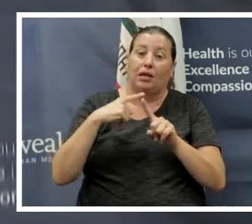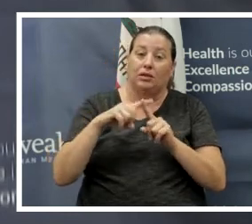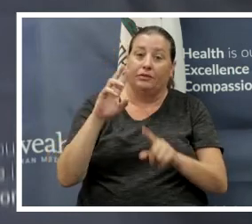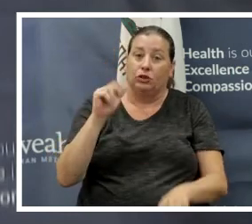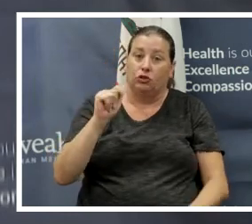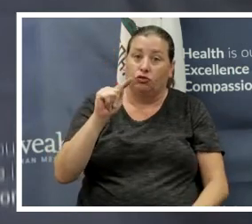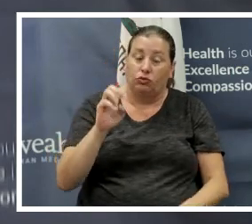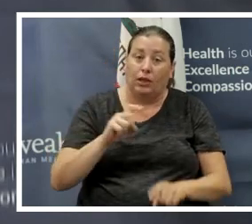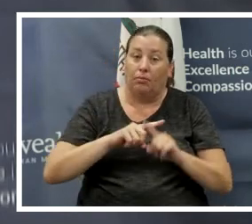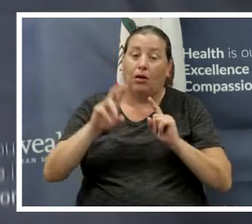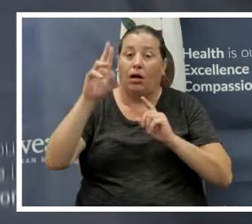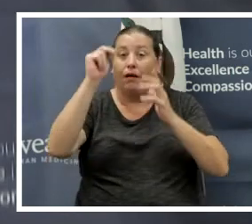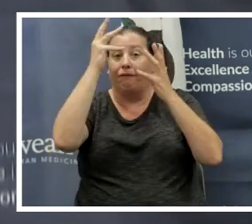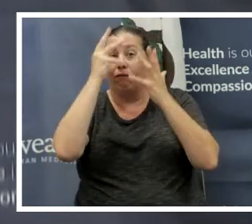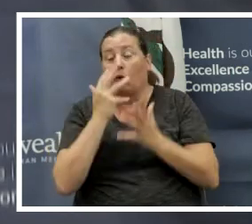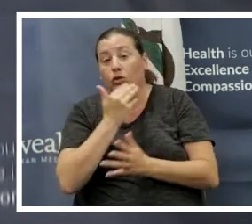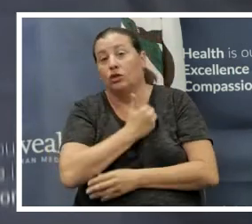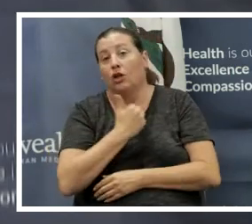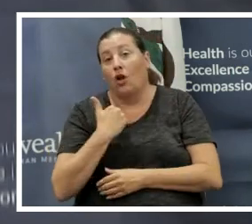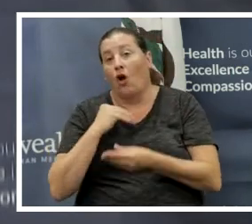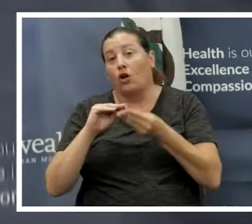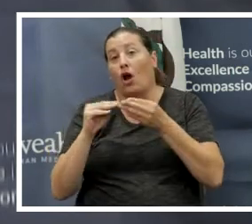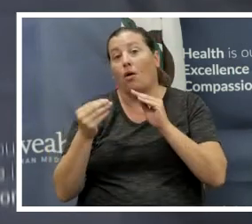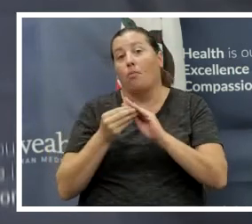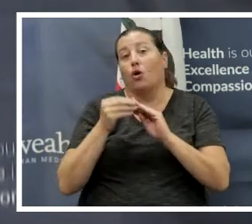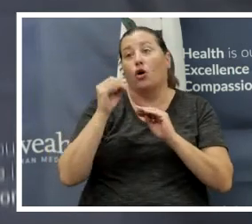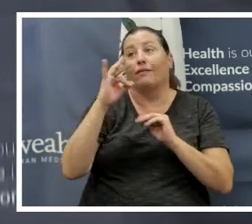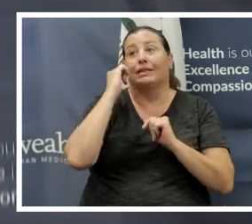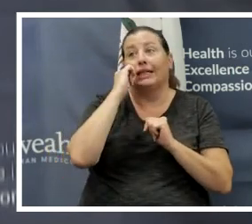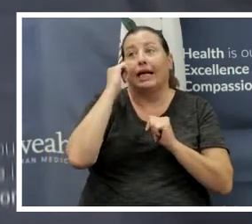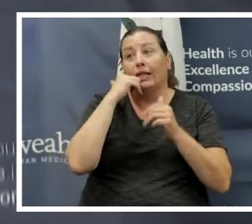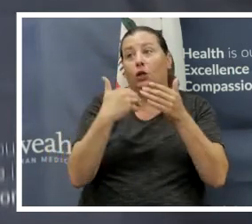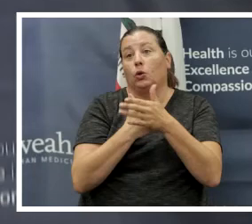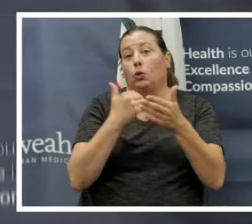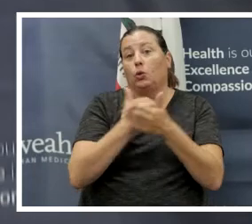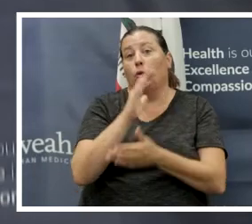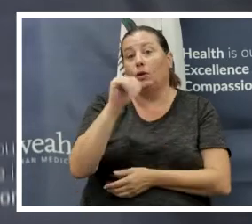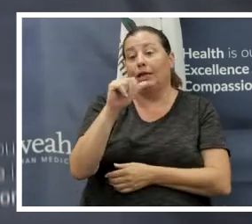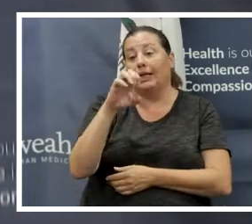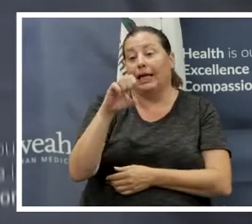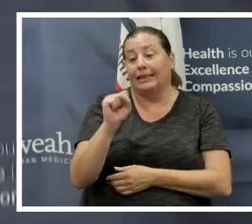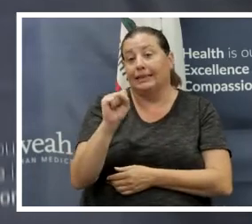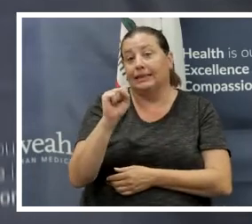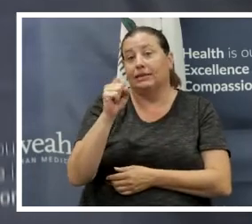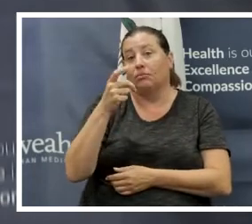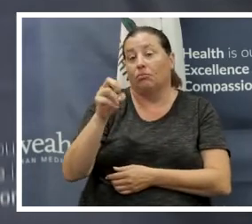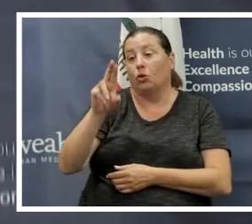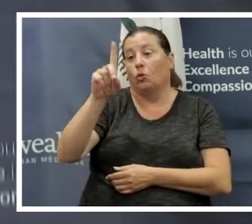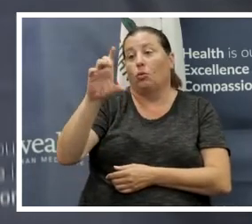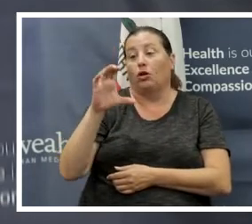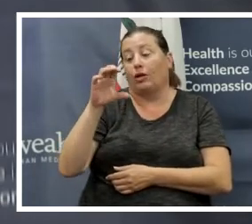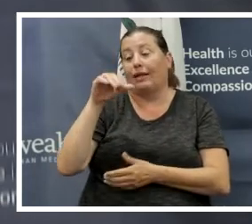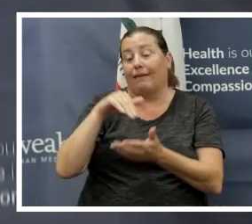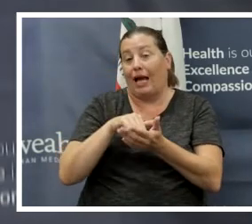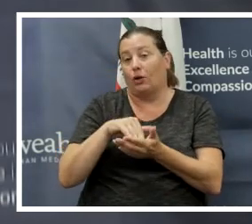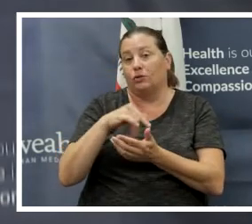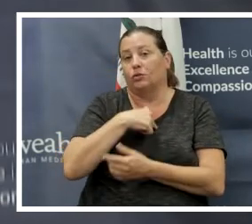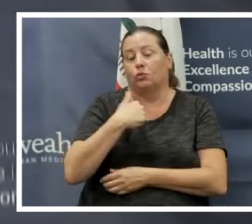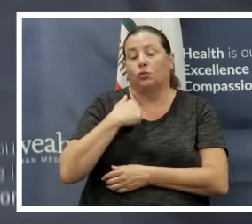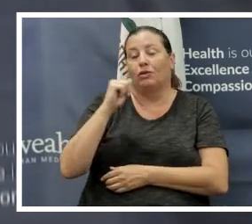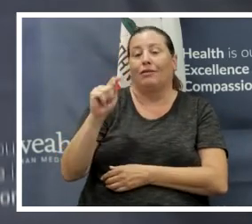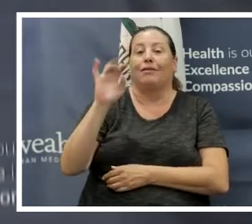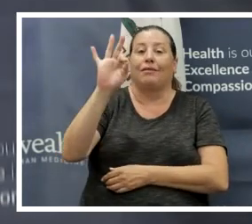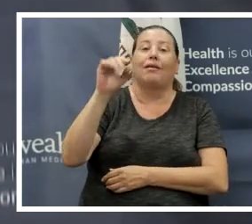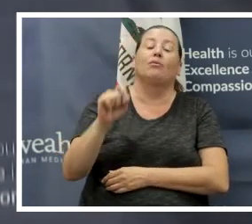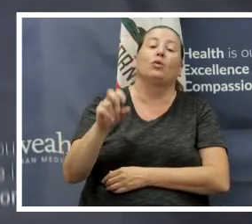unfortunately, our number of daily new cases per 100,000 were at 9.2 over these last 7